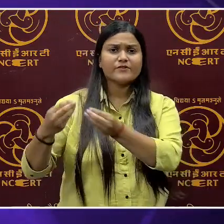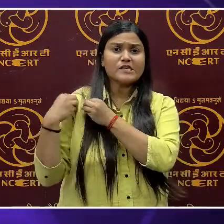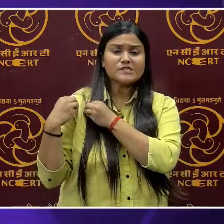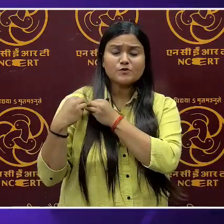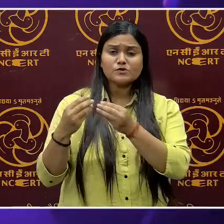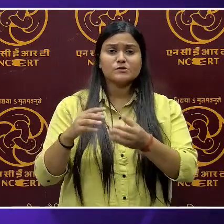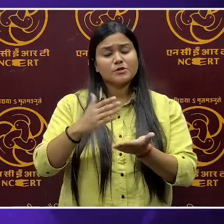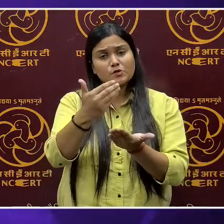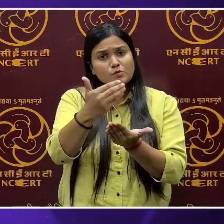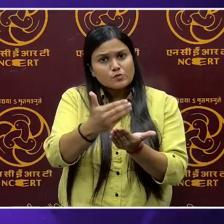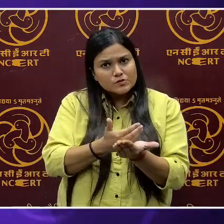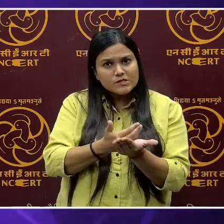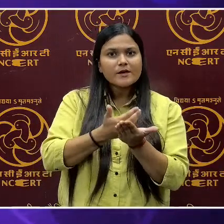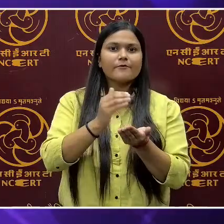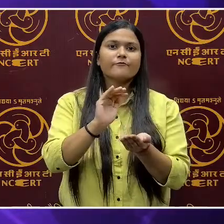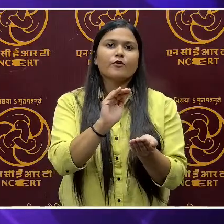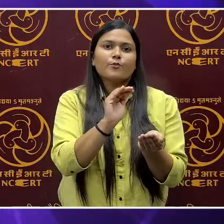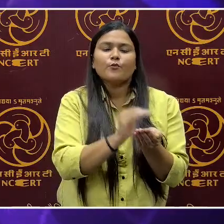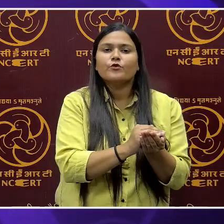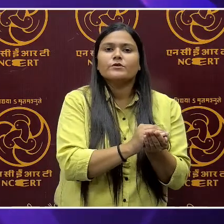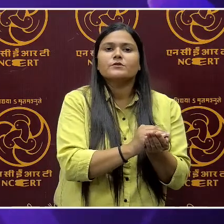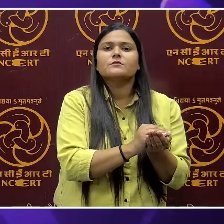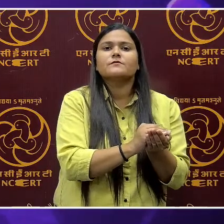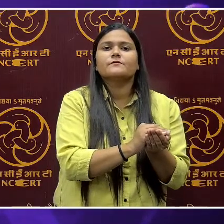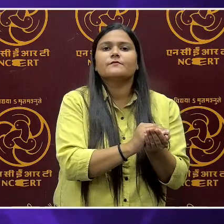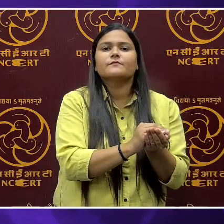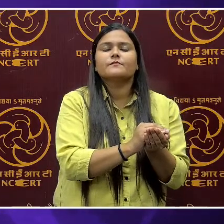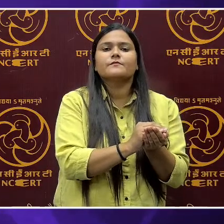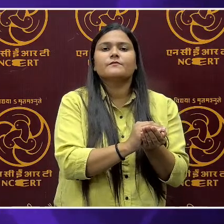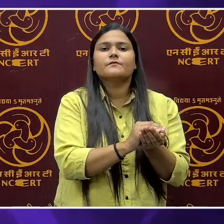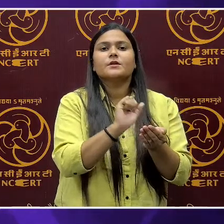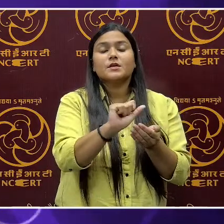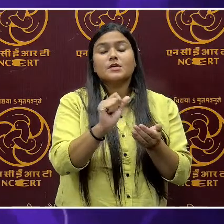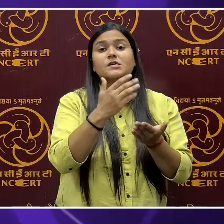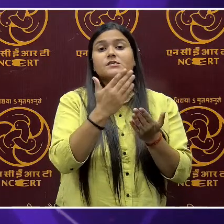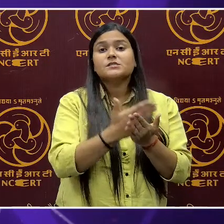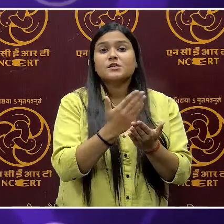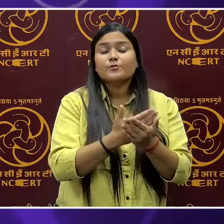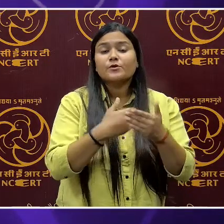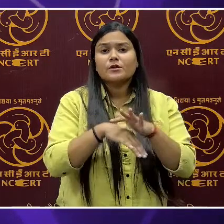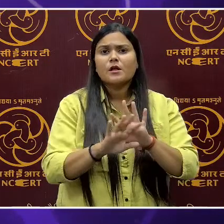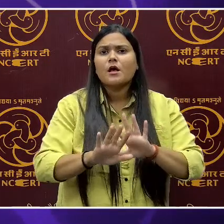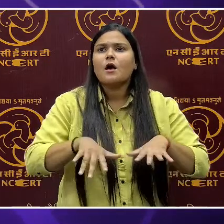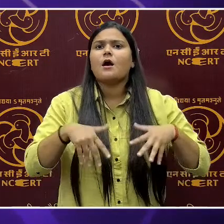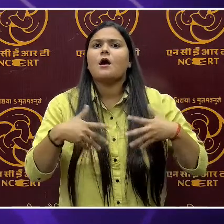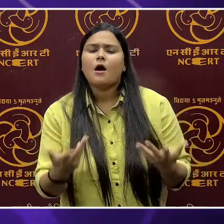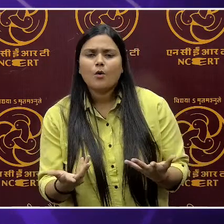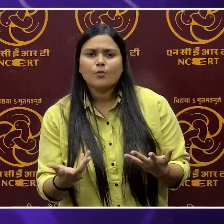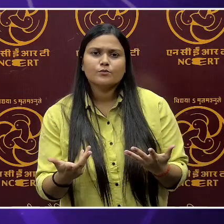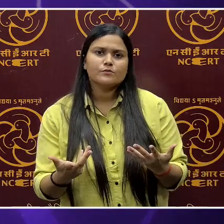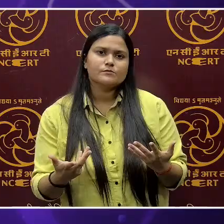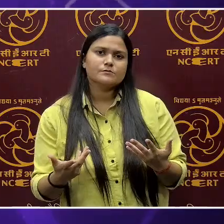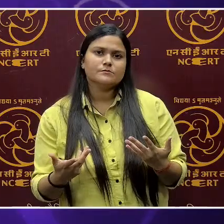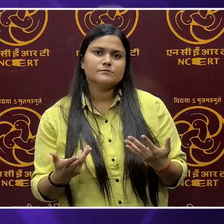water. So as you can see, the lesson tells you about how we were